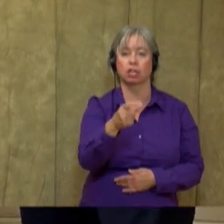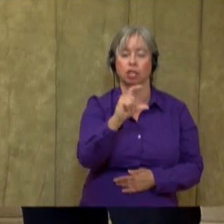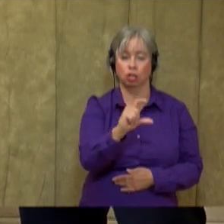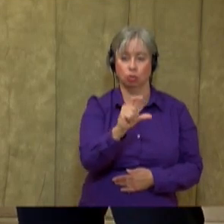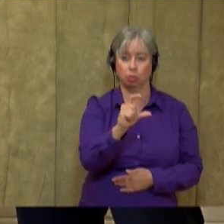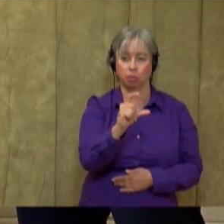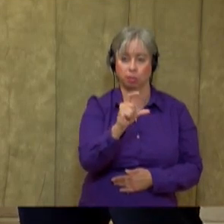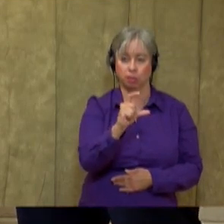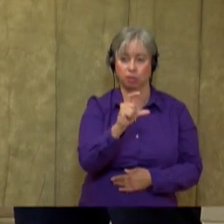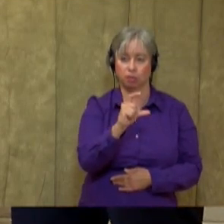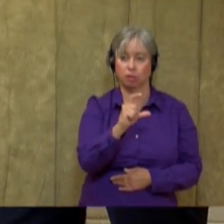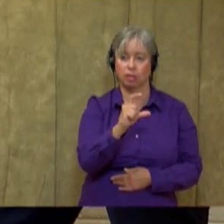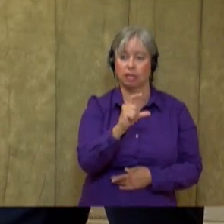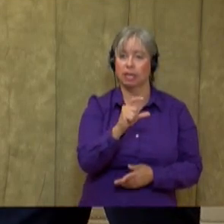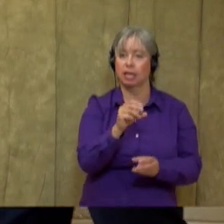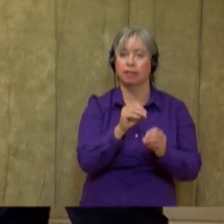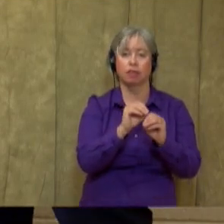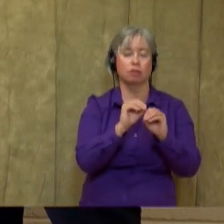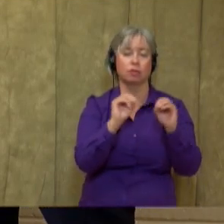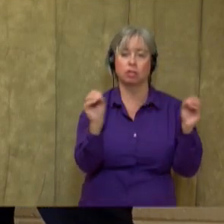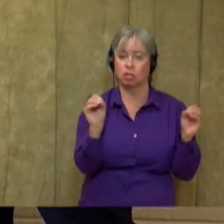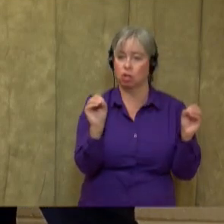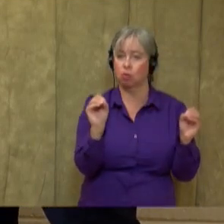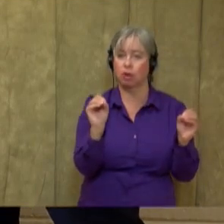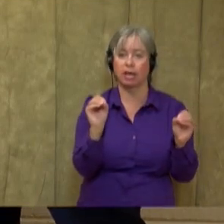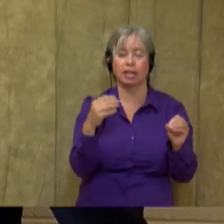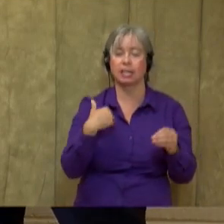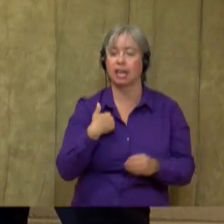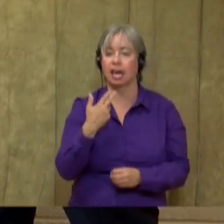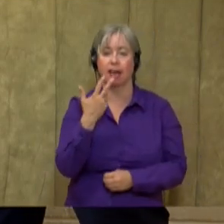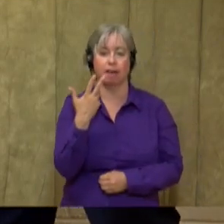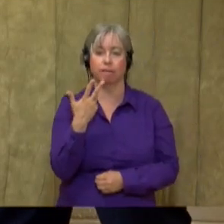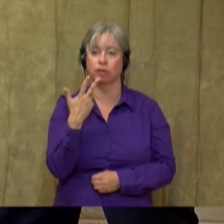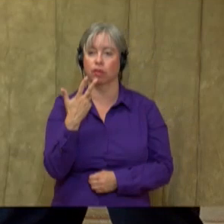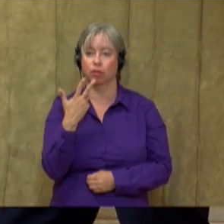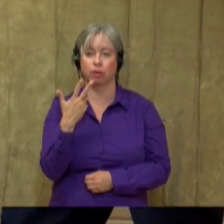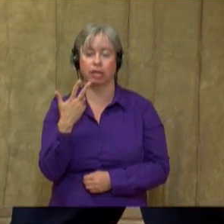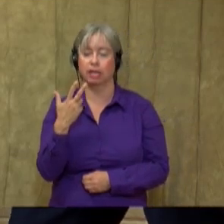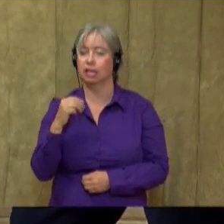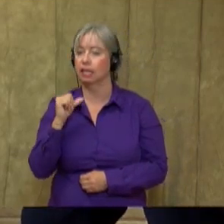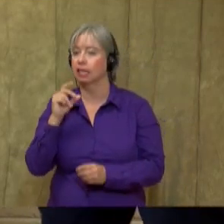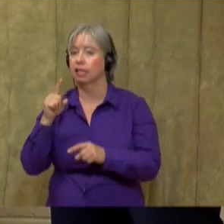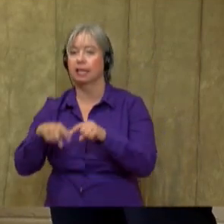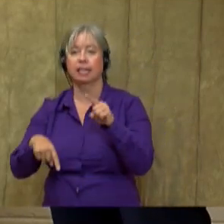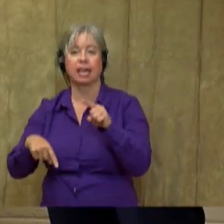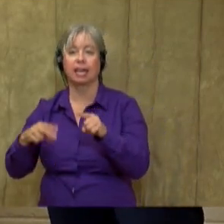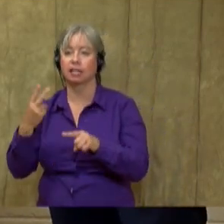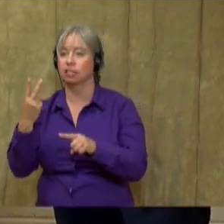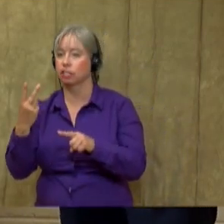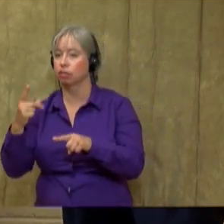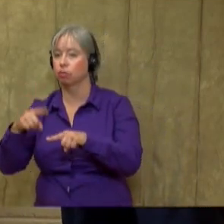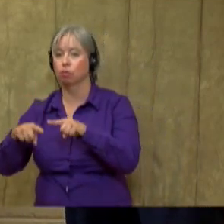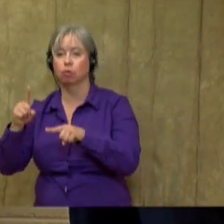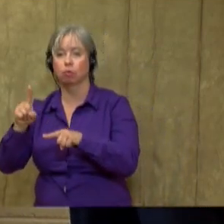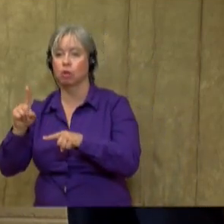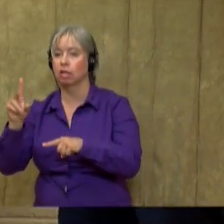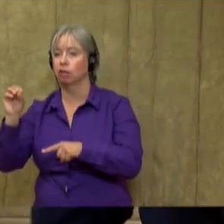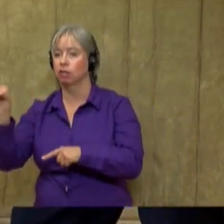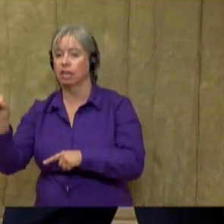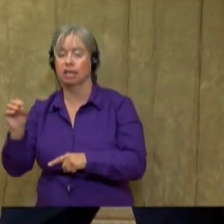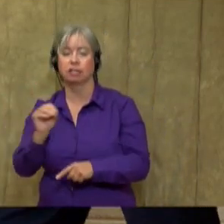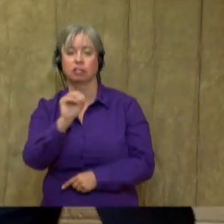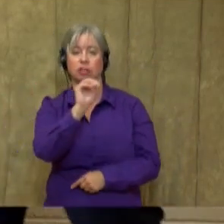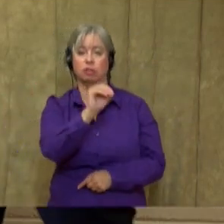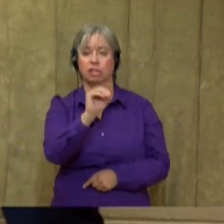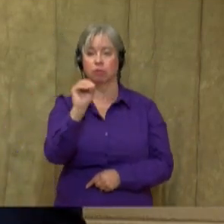paint, then there's no way for it to have just 3 faces painted, just 2 faces painted, 1 or none. So I'm going to fill